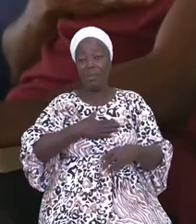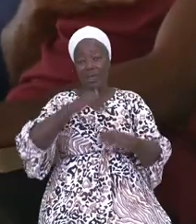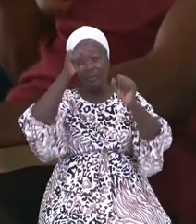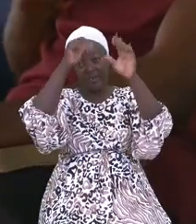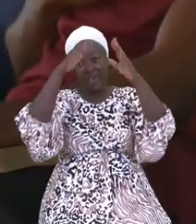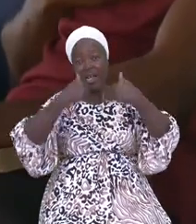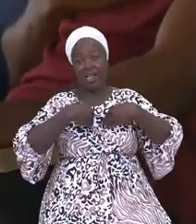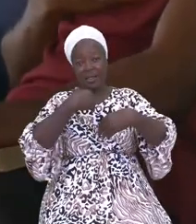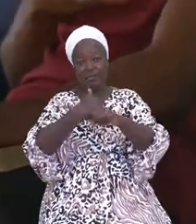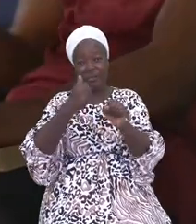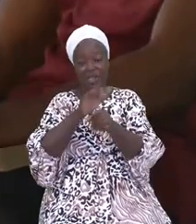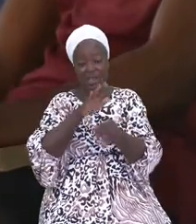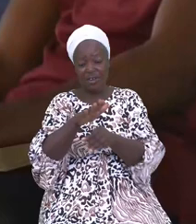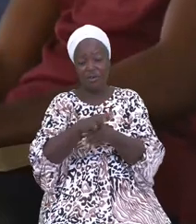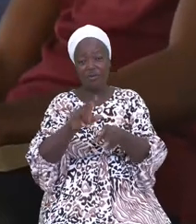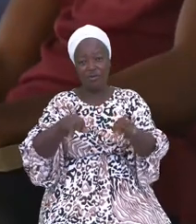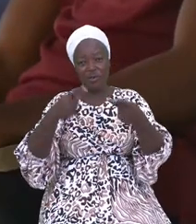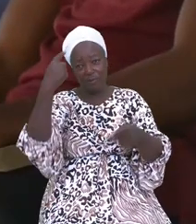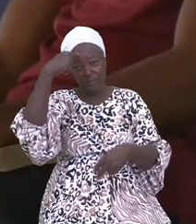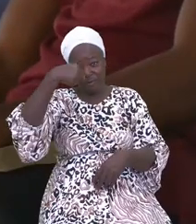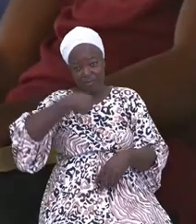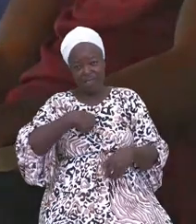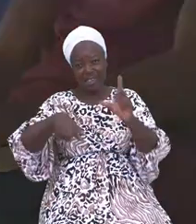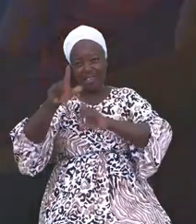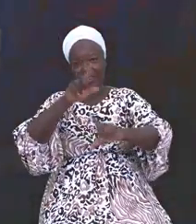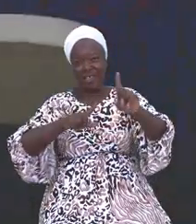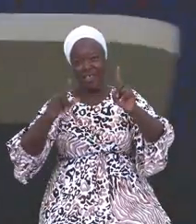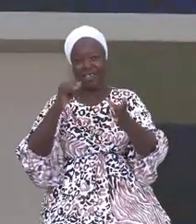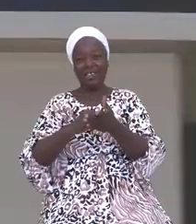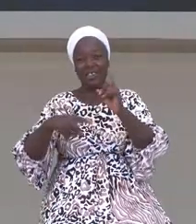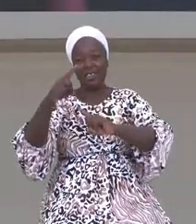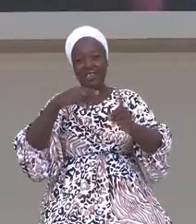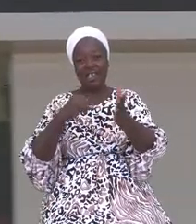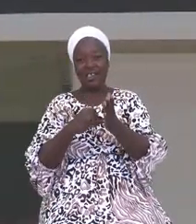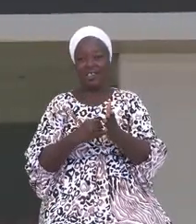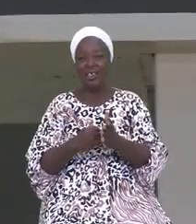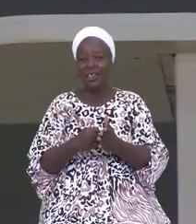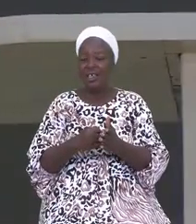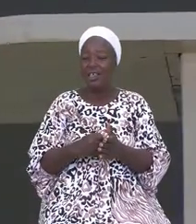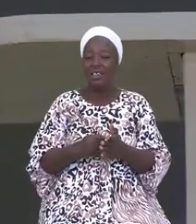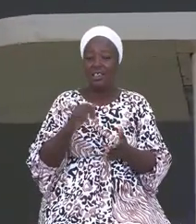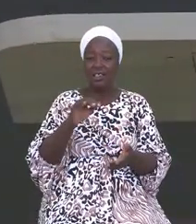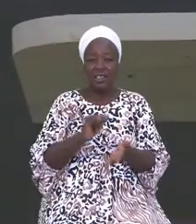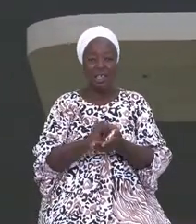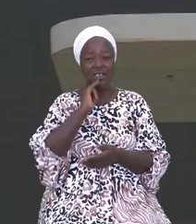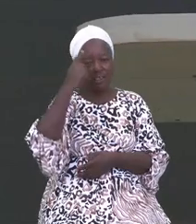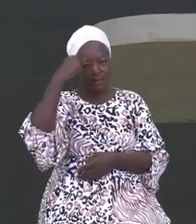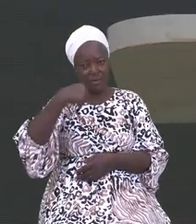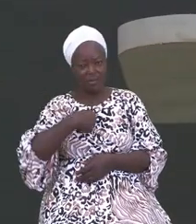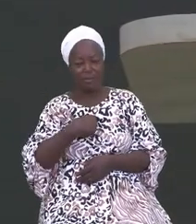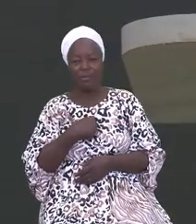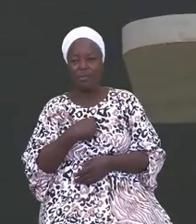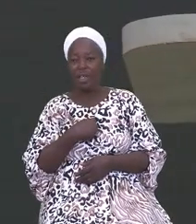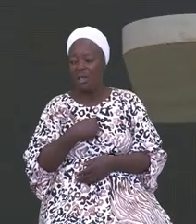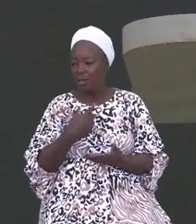me. It doesn't matter, I'm, you know, in this church. No, I'm of that church. I'm of that